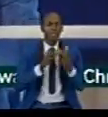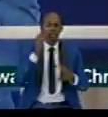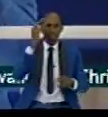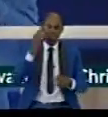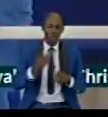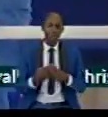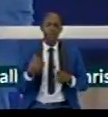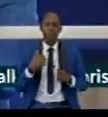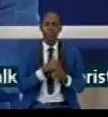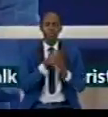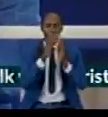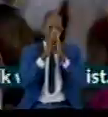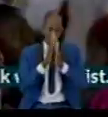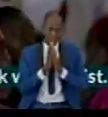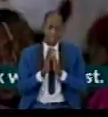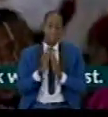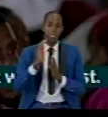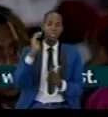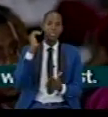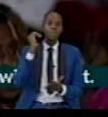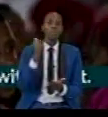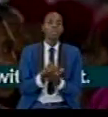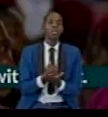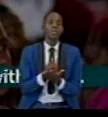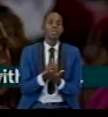name we pray